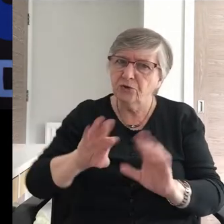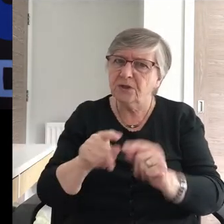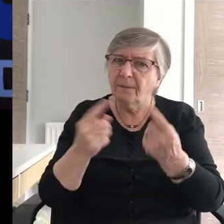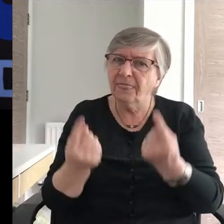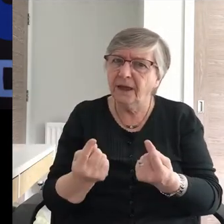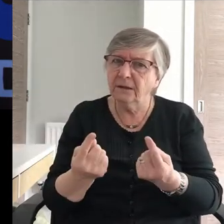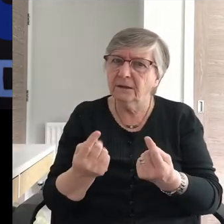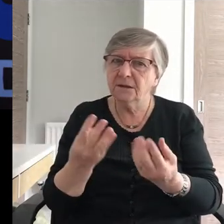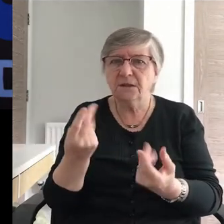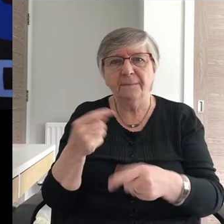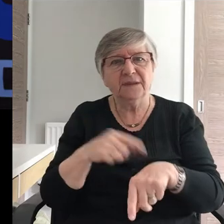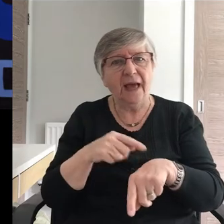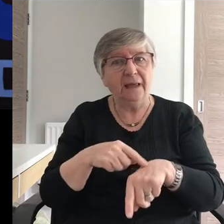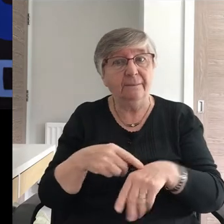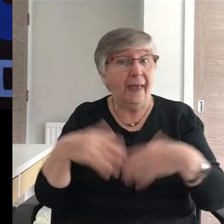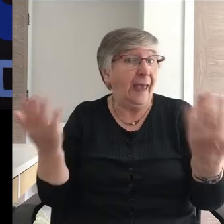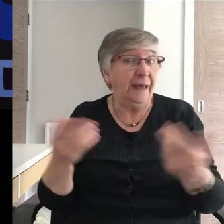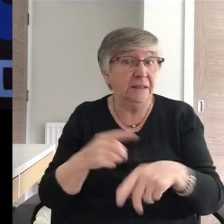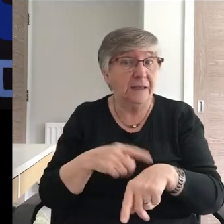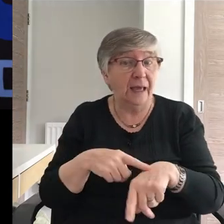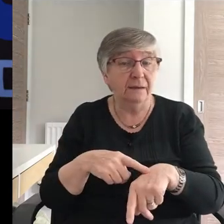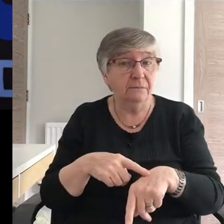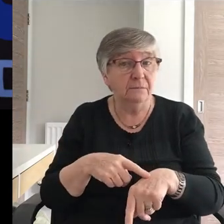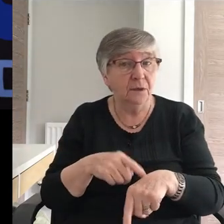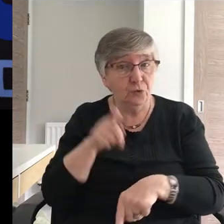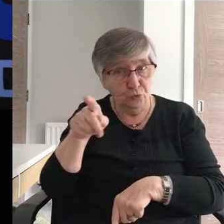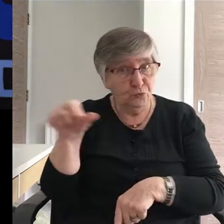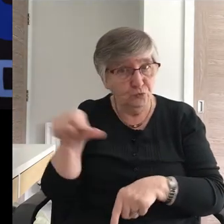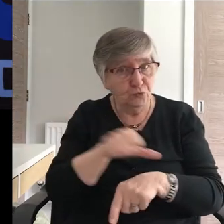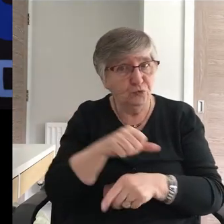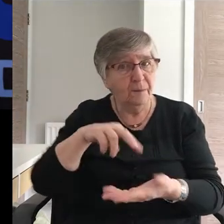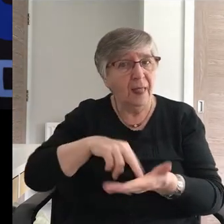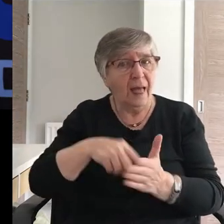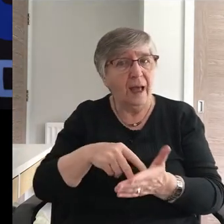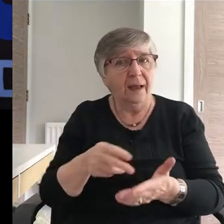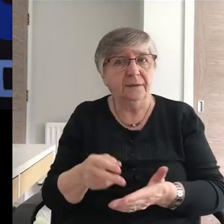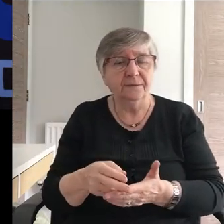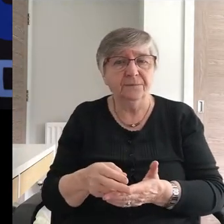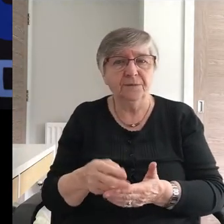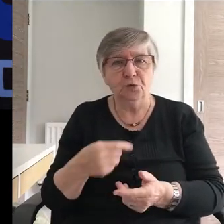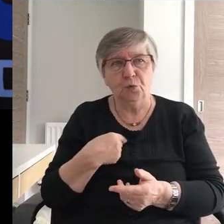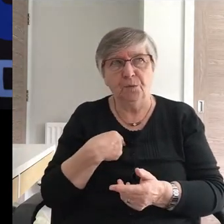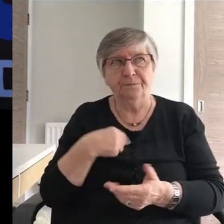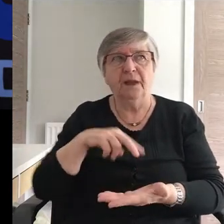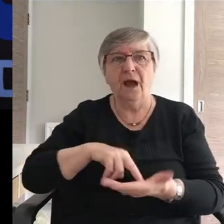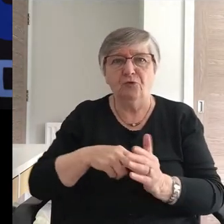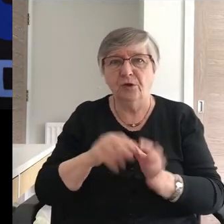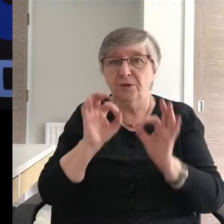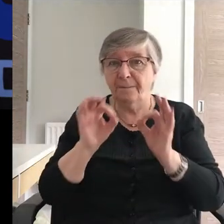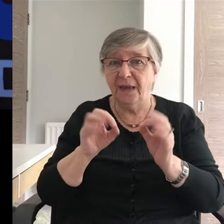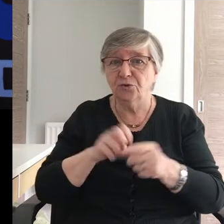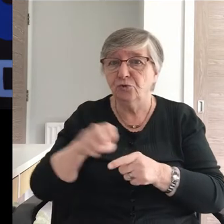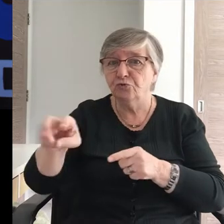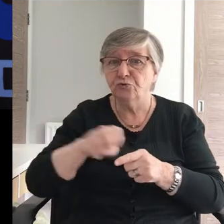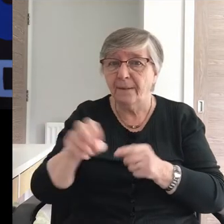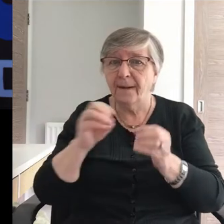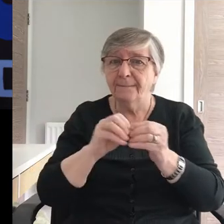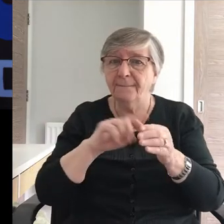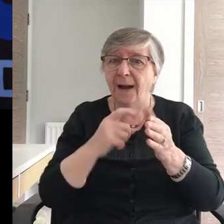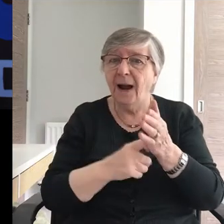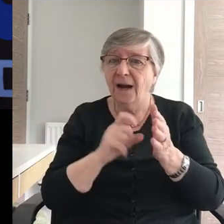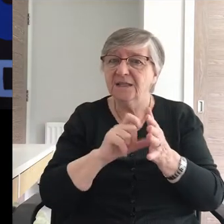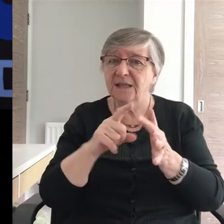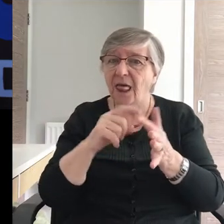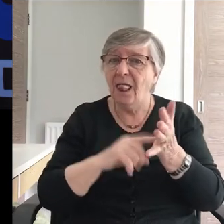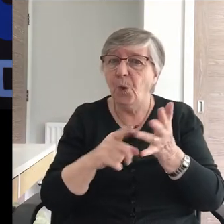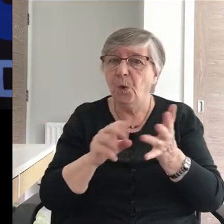us, sometime, any time. So I arranged a special trip to Barcelona, arranged the